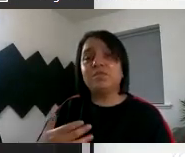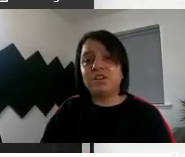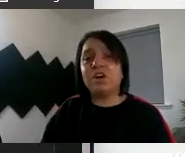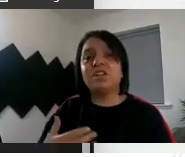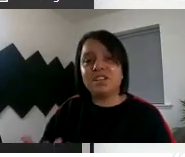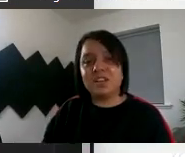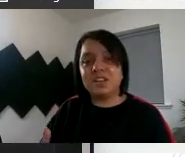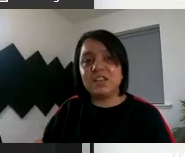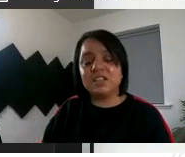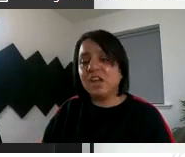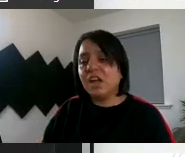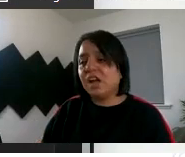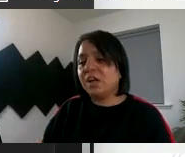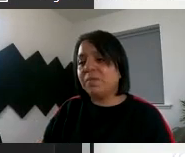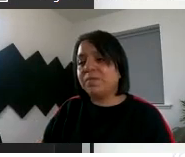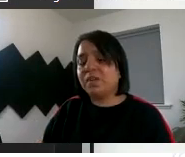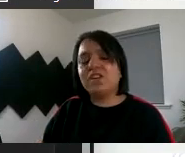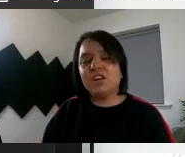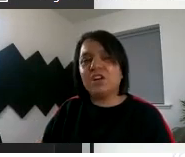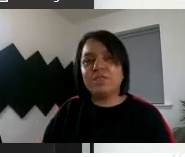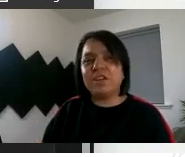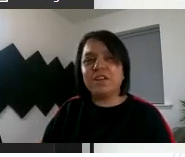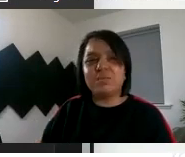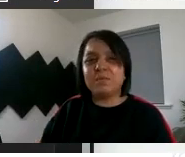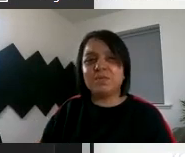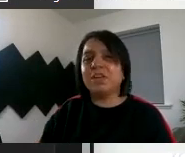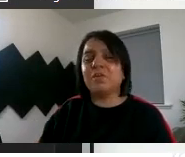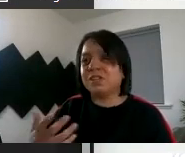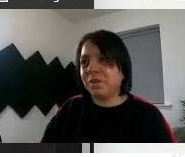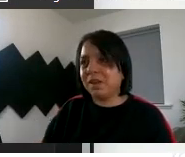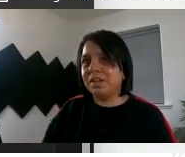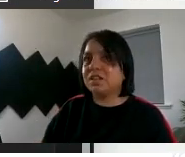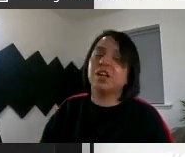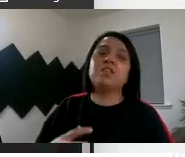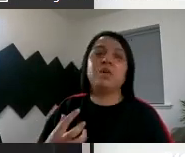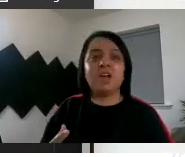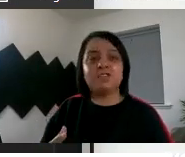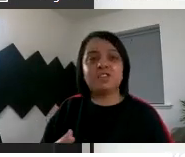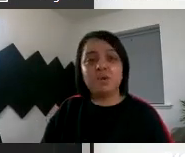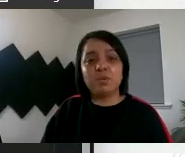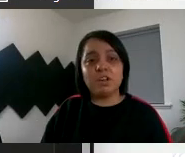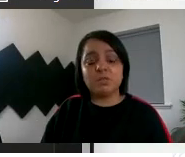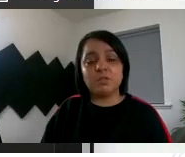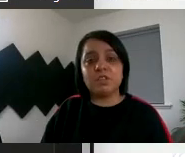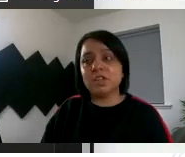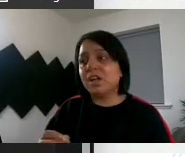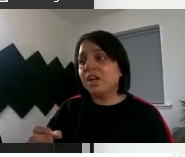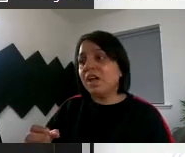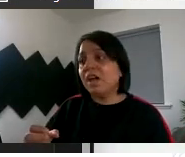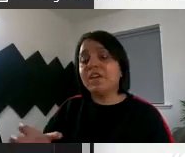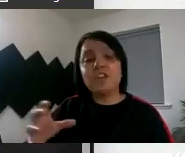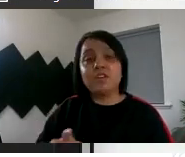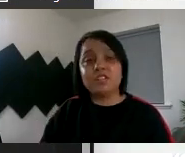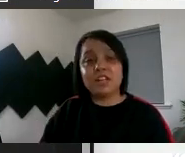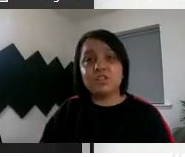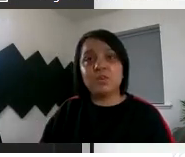would start understanding it. And you've got a lot of English people as well that will explain it. Like when we have support workers with us,